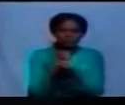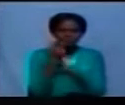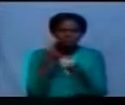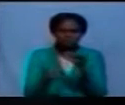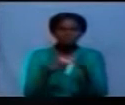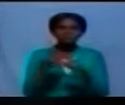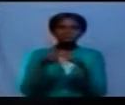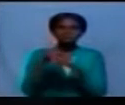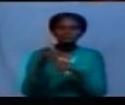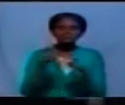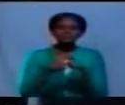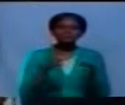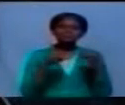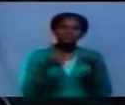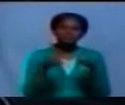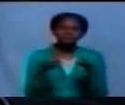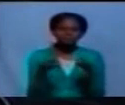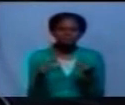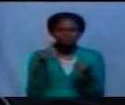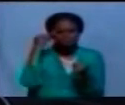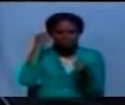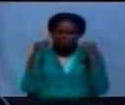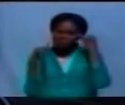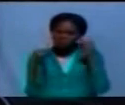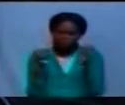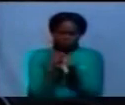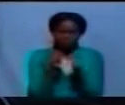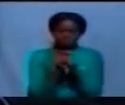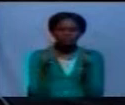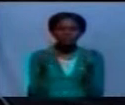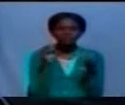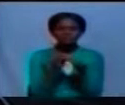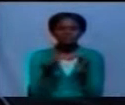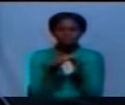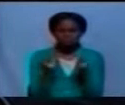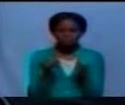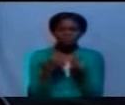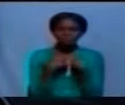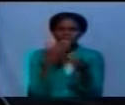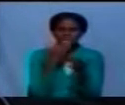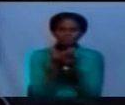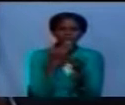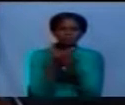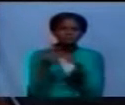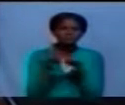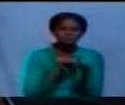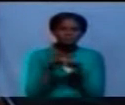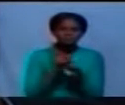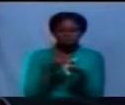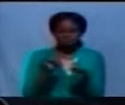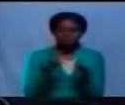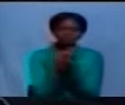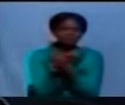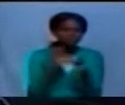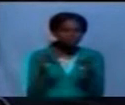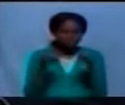out to the markets. Ideally, with a larger number, you would expect good competition. Well, it's a liberalized